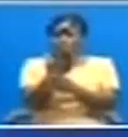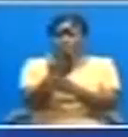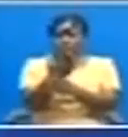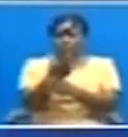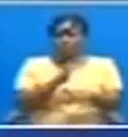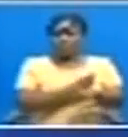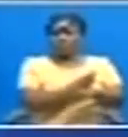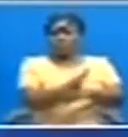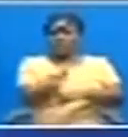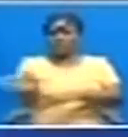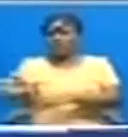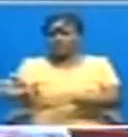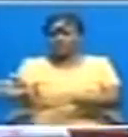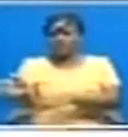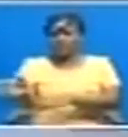diversionary